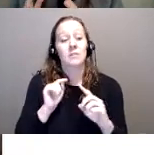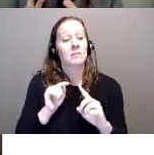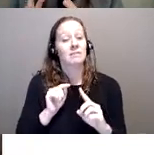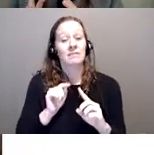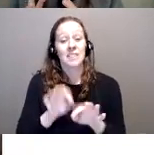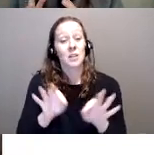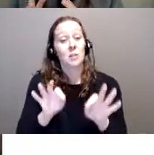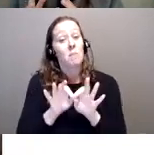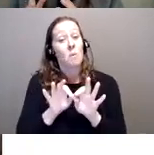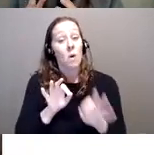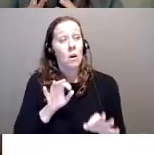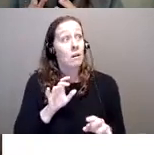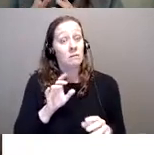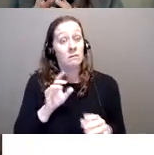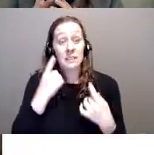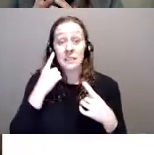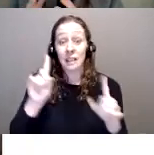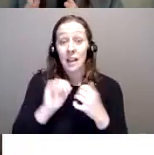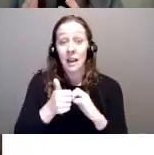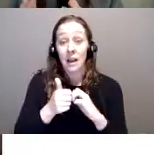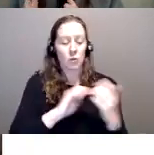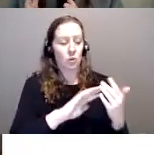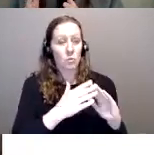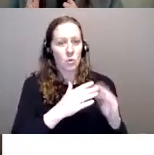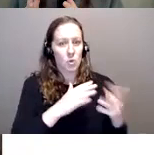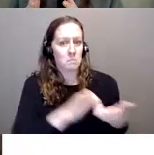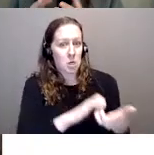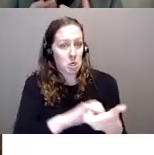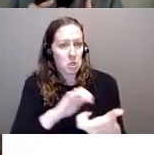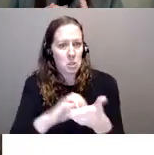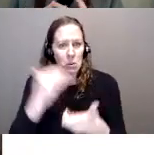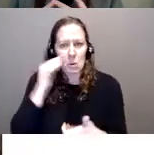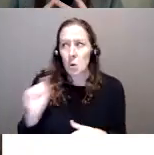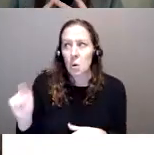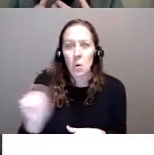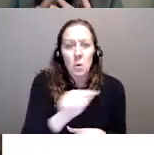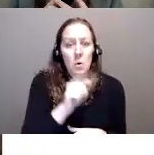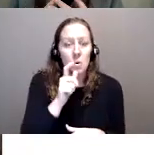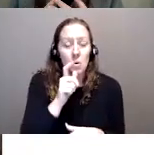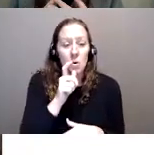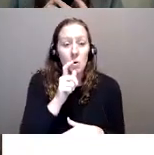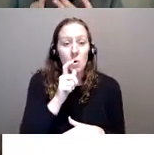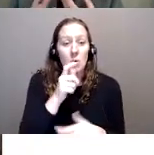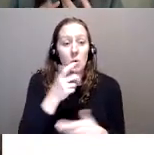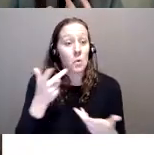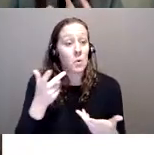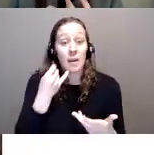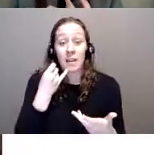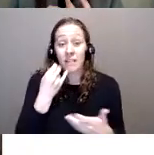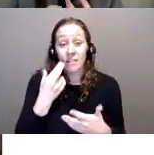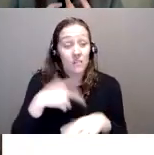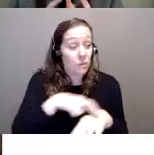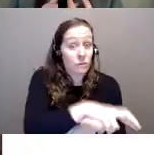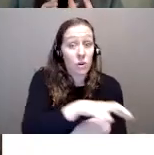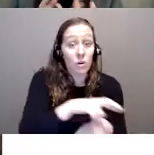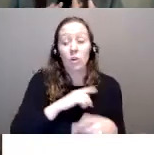our community partners and truly providing that referral, resources, and